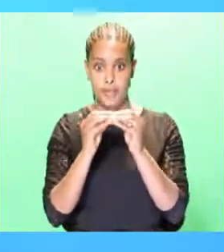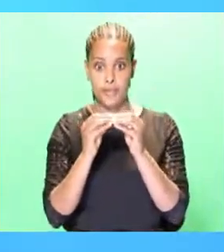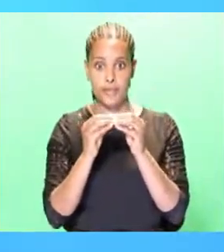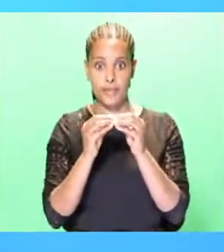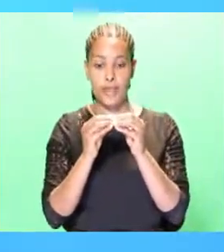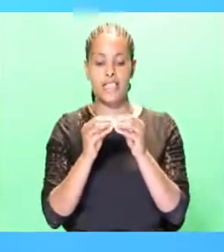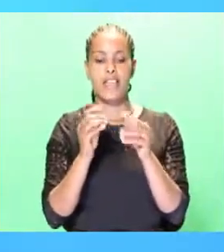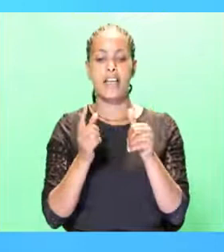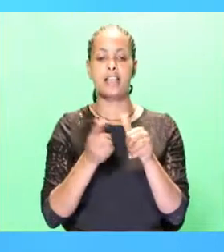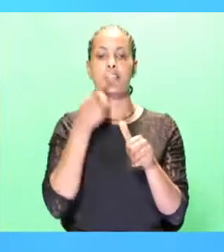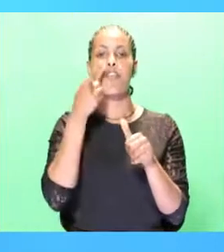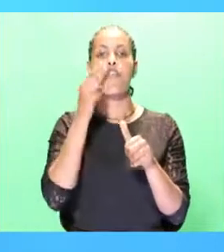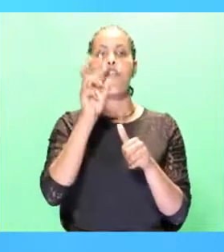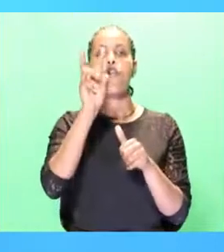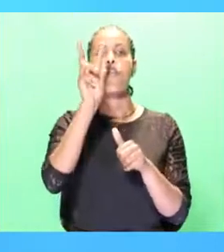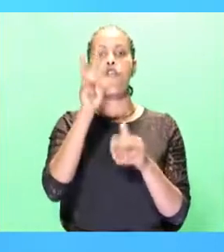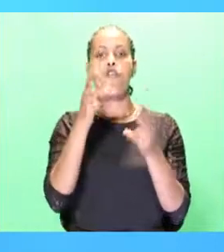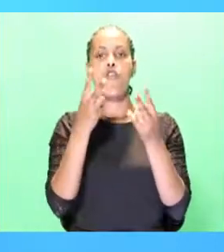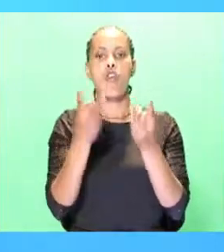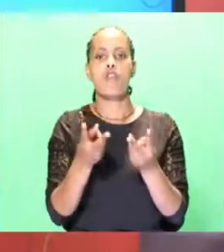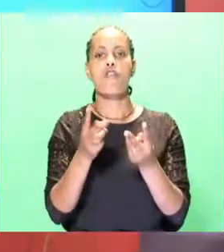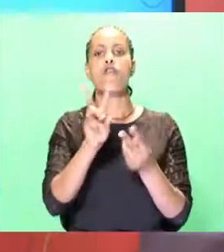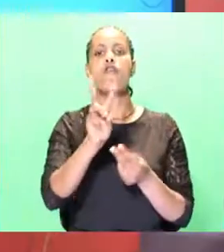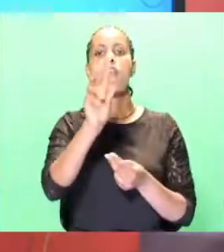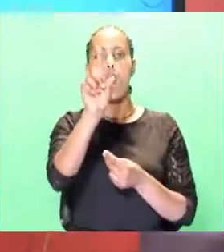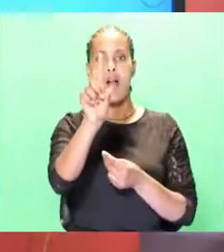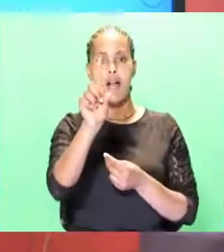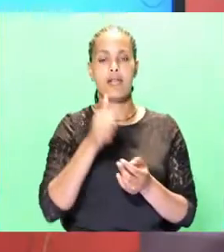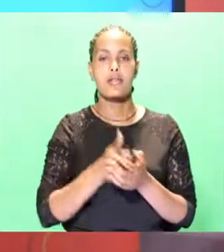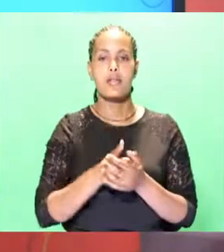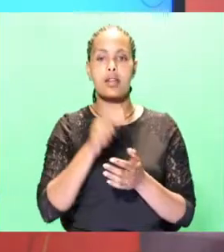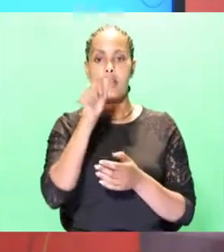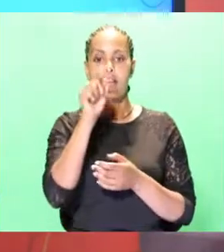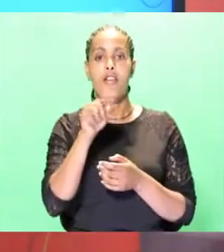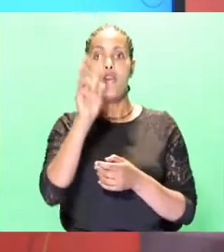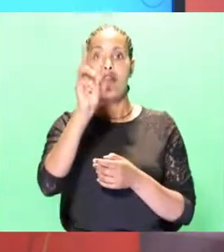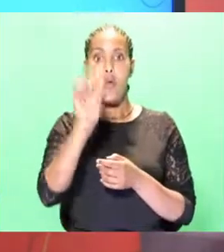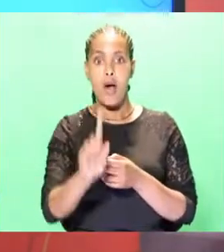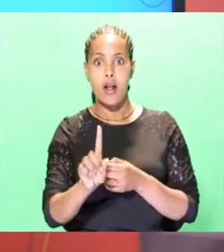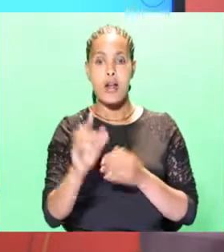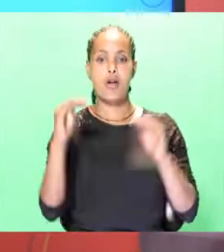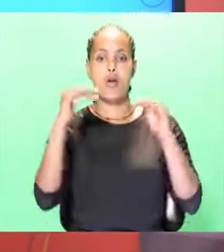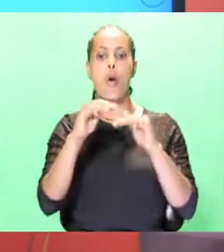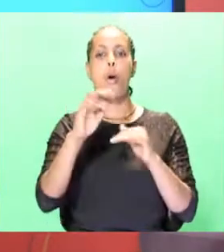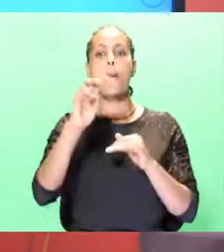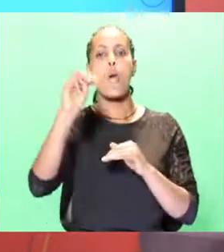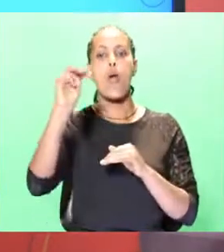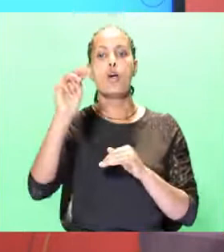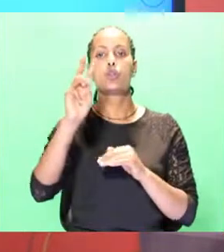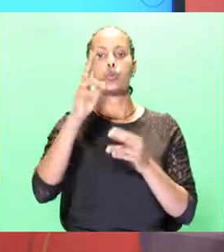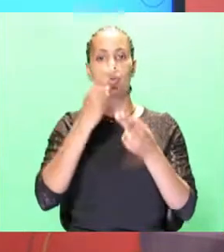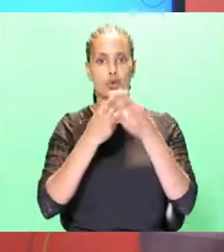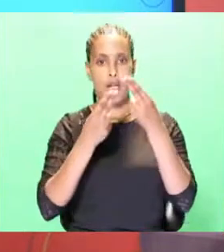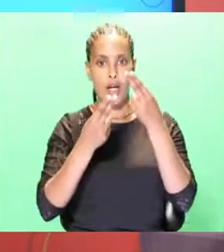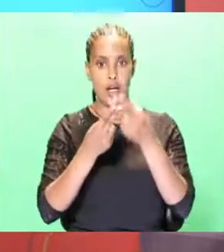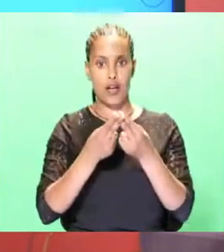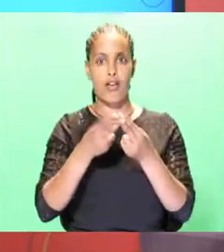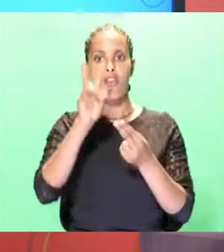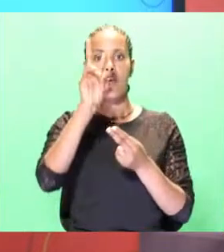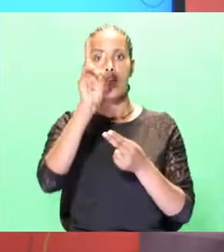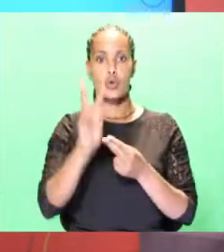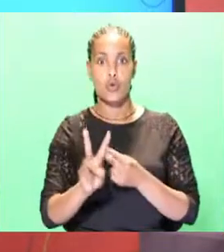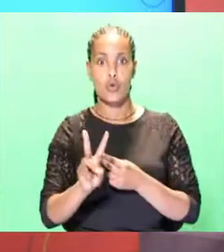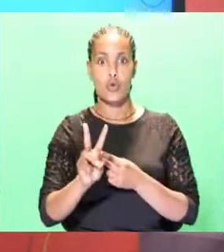the initial volume V1. Therefore, V1 equal molarity 2 times